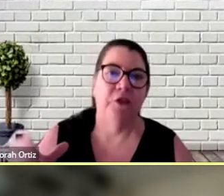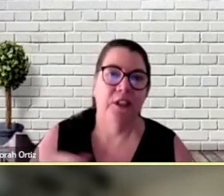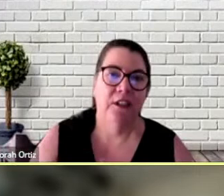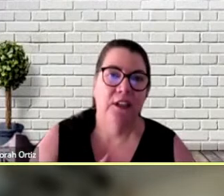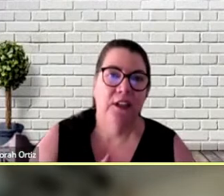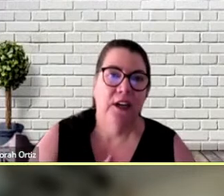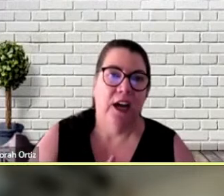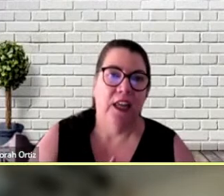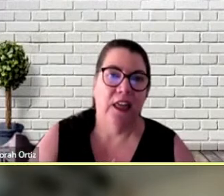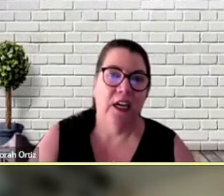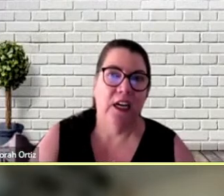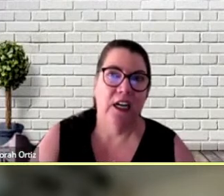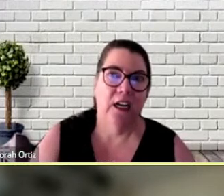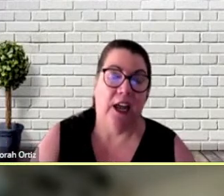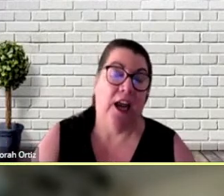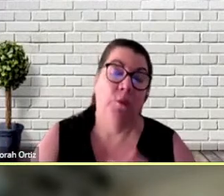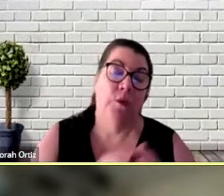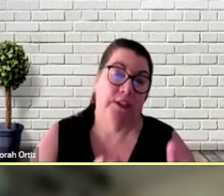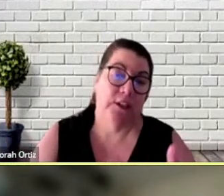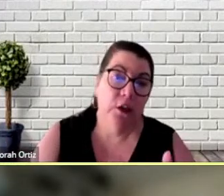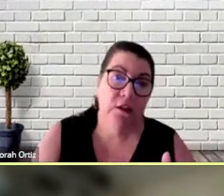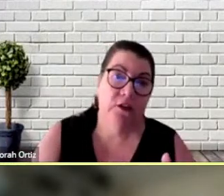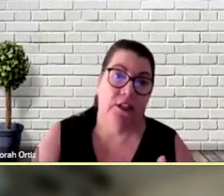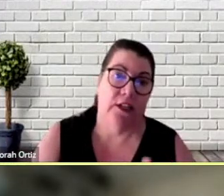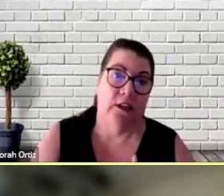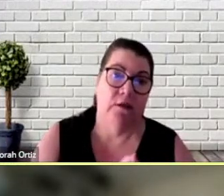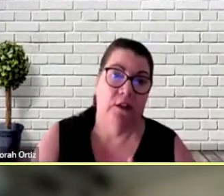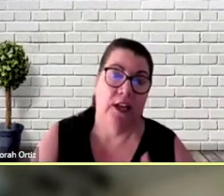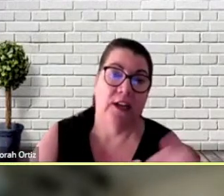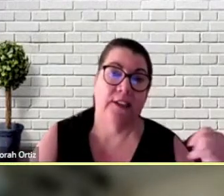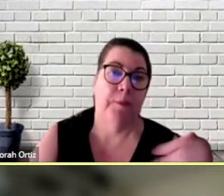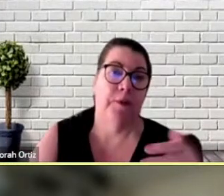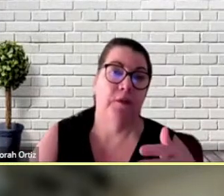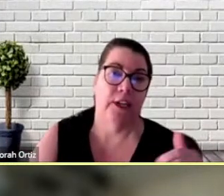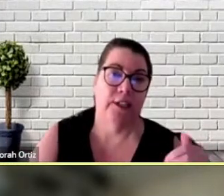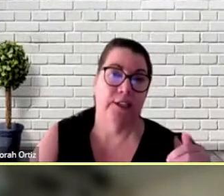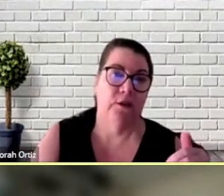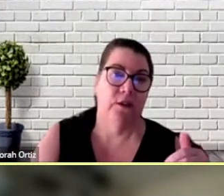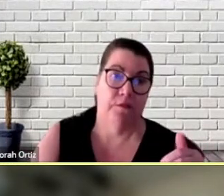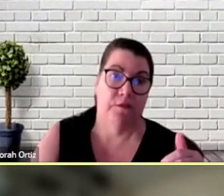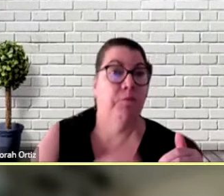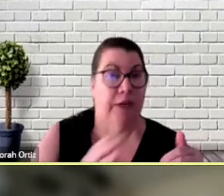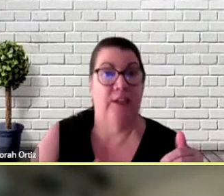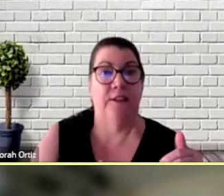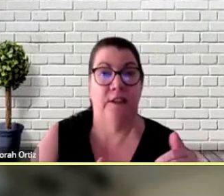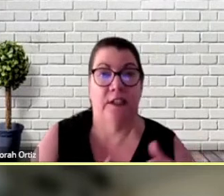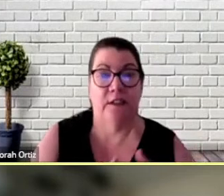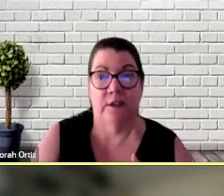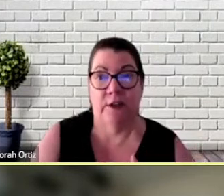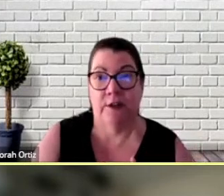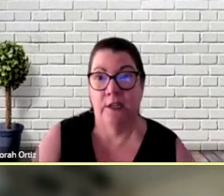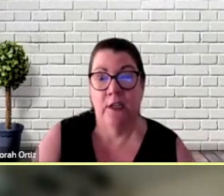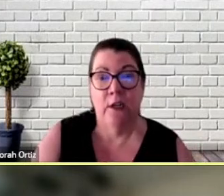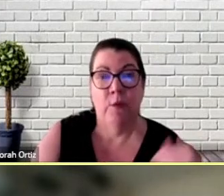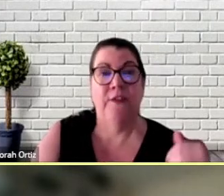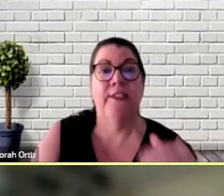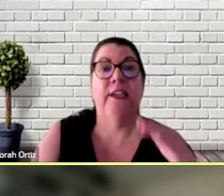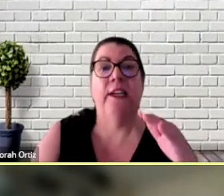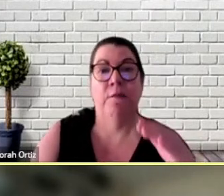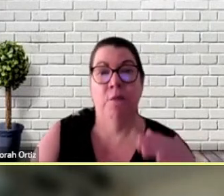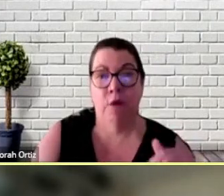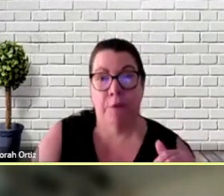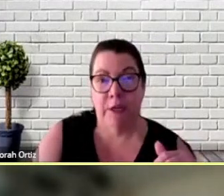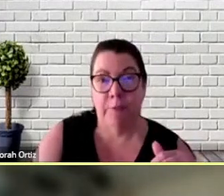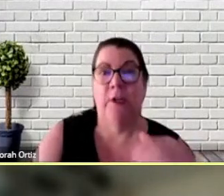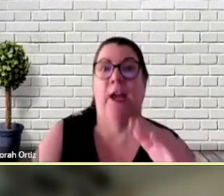incorrect assumption. I think, and what is encouraging over the last couple of weeks, because of the Delta variant,